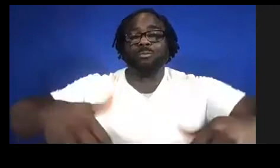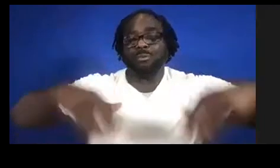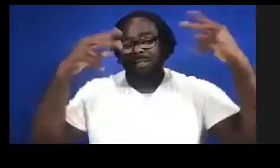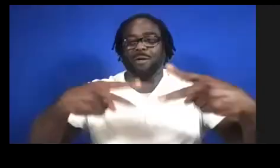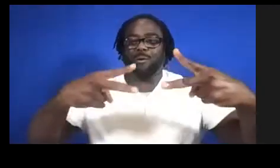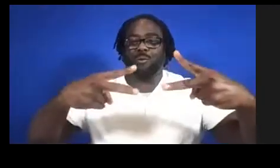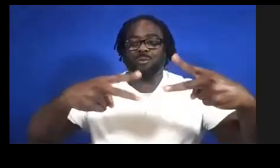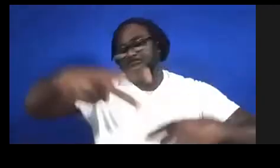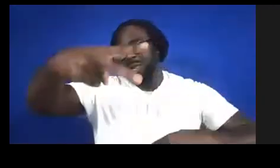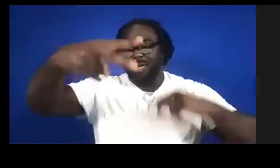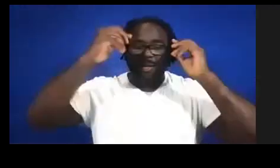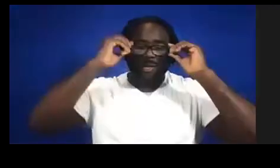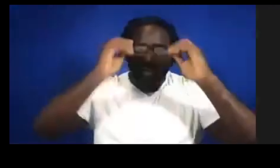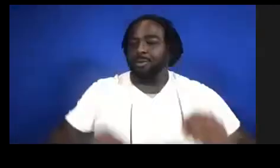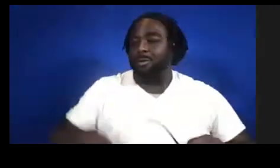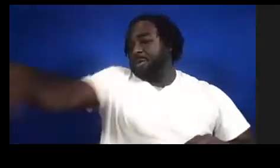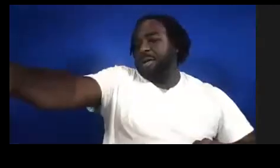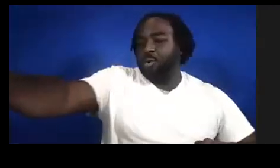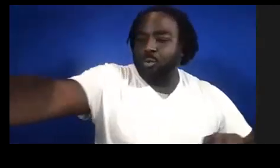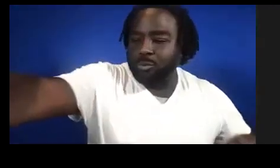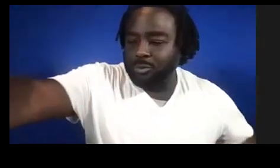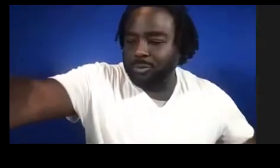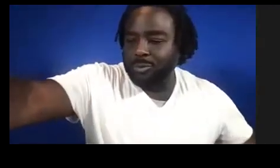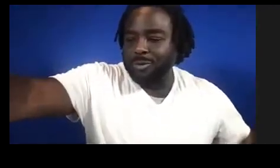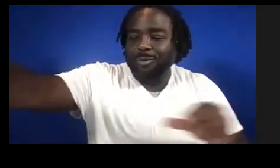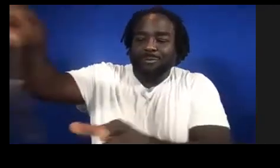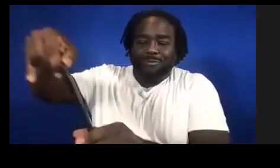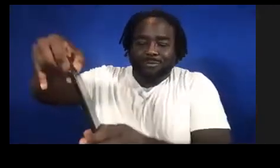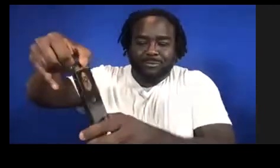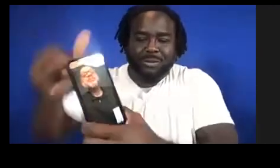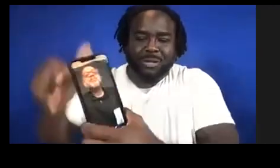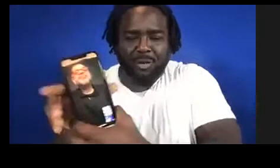y'all. Thank you. Have an excellent night.